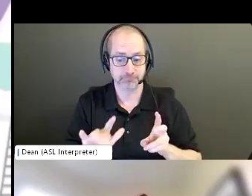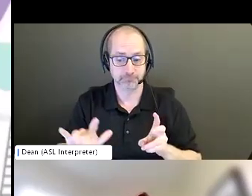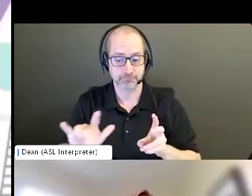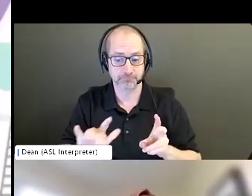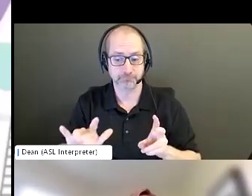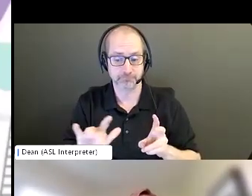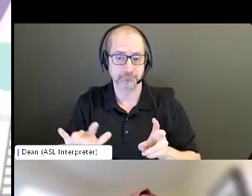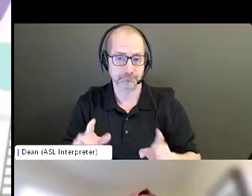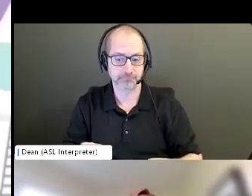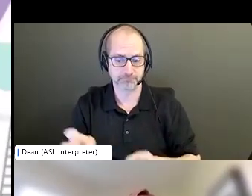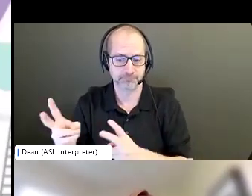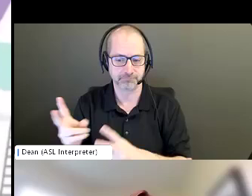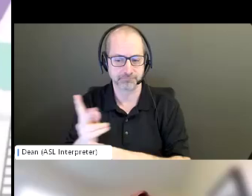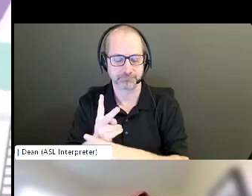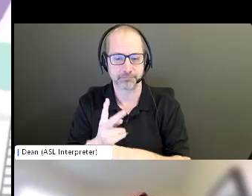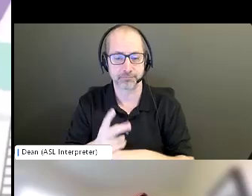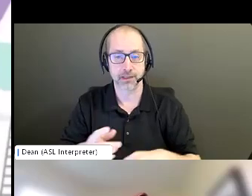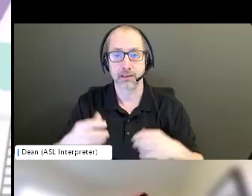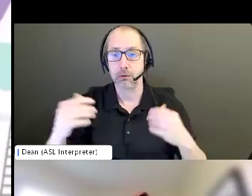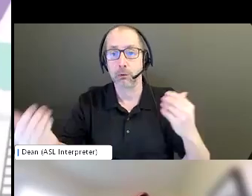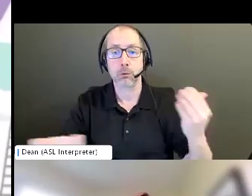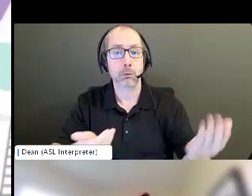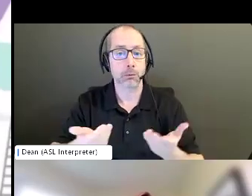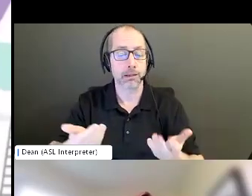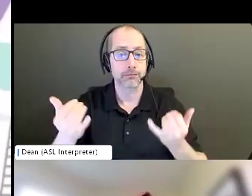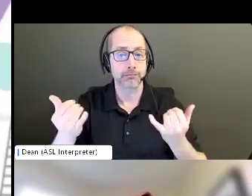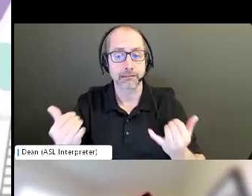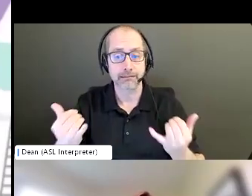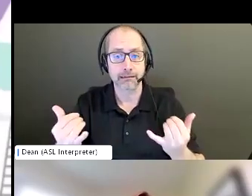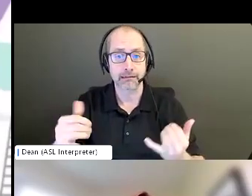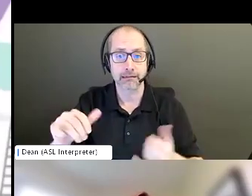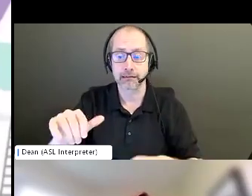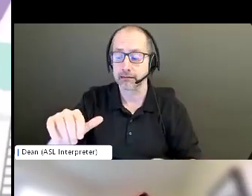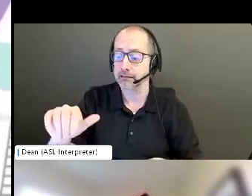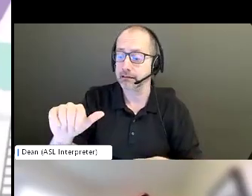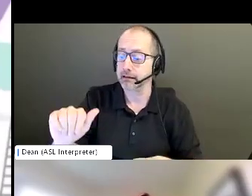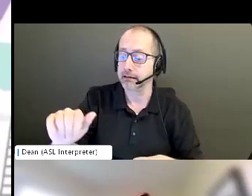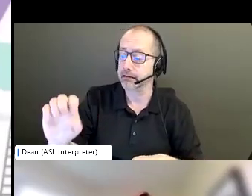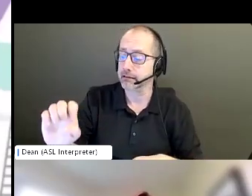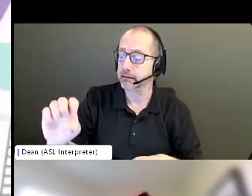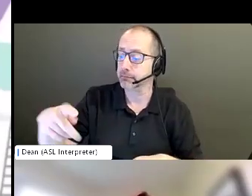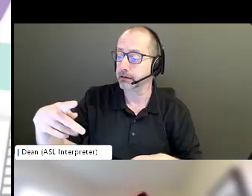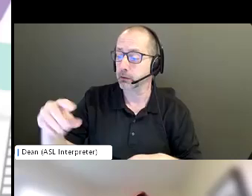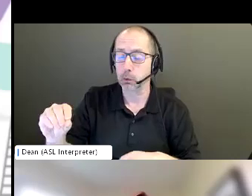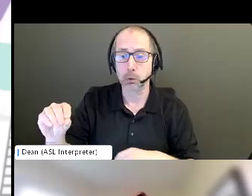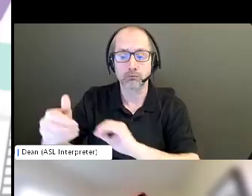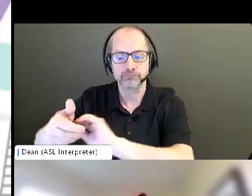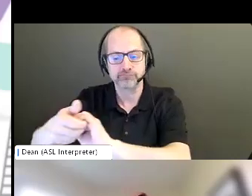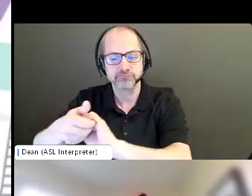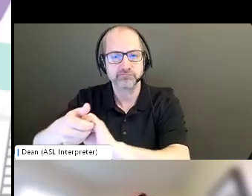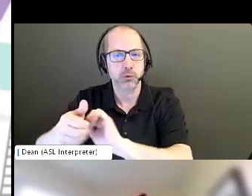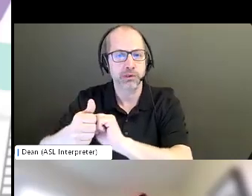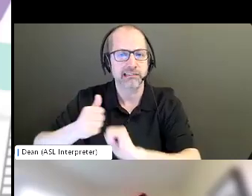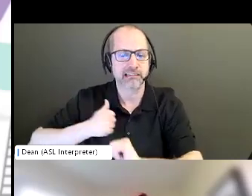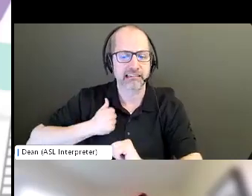So welcome everyone to our webinar today, Elder Abuse Prevention Ontario in collaboration with the Canadian Network for the